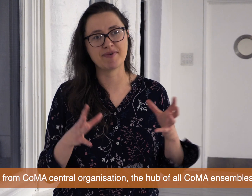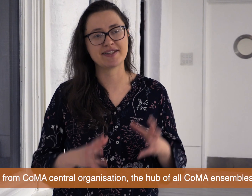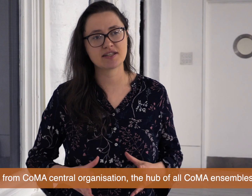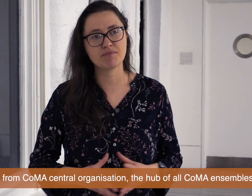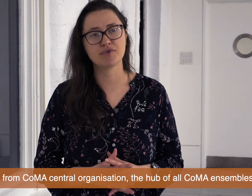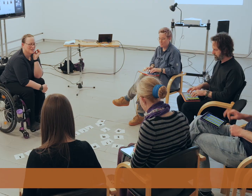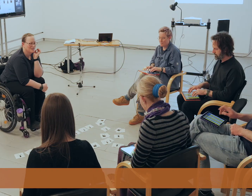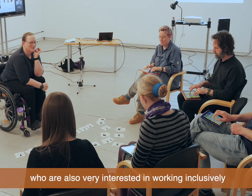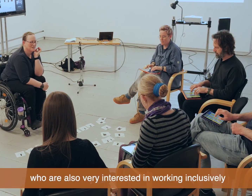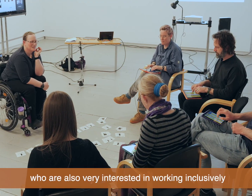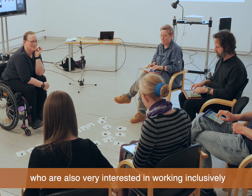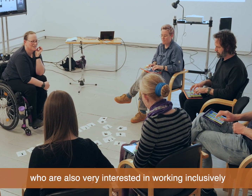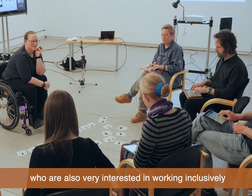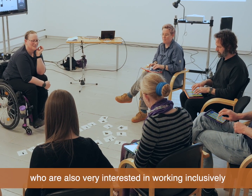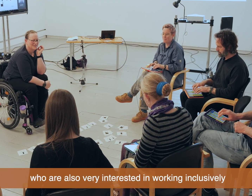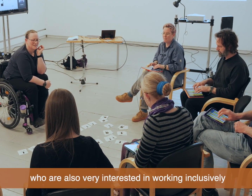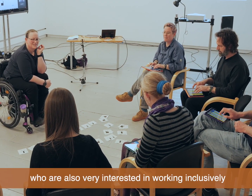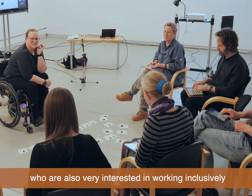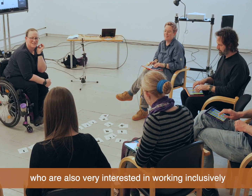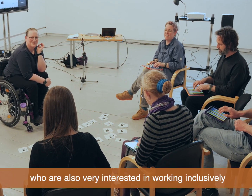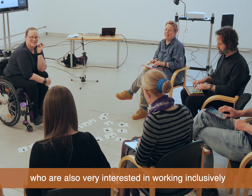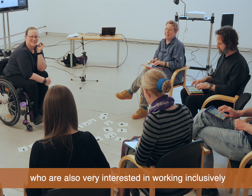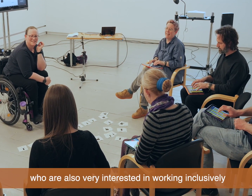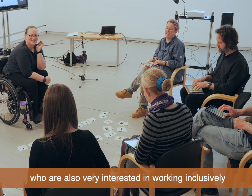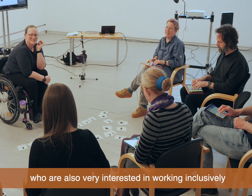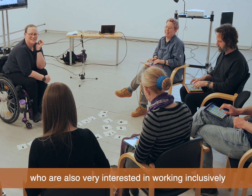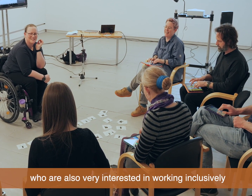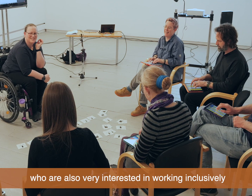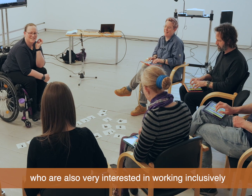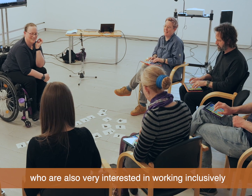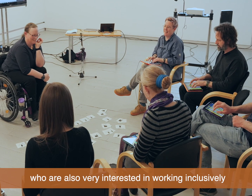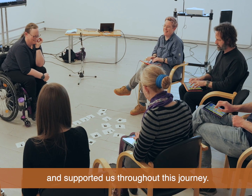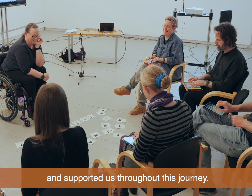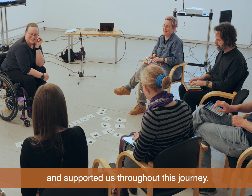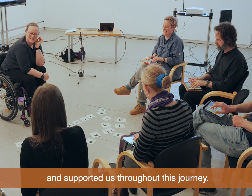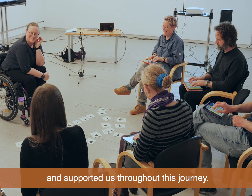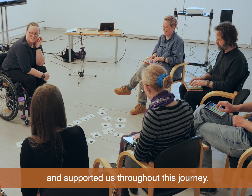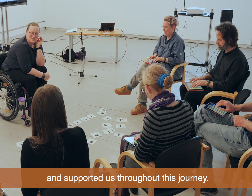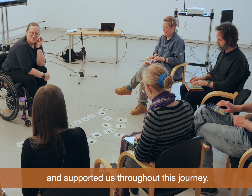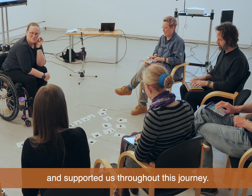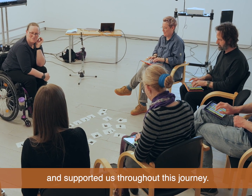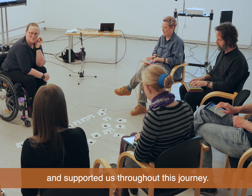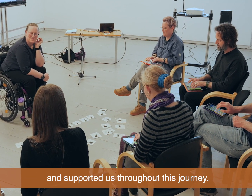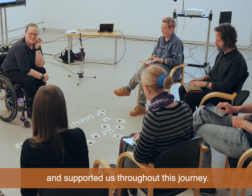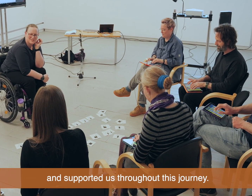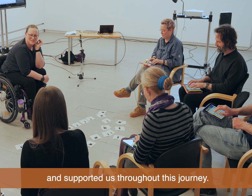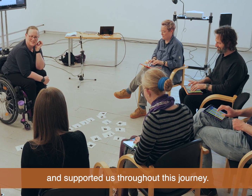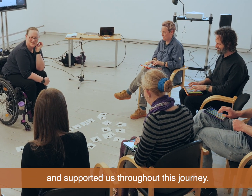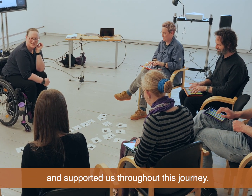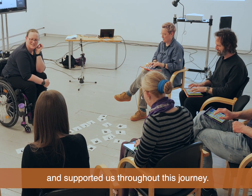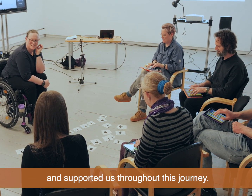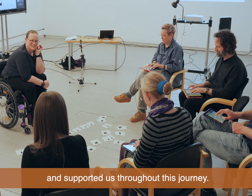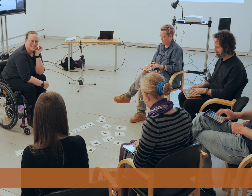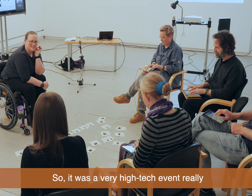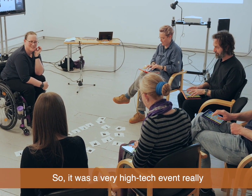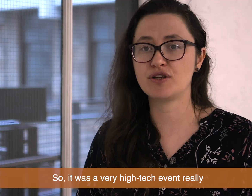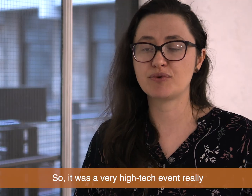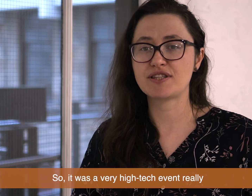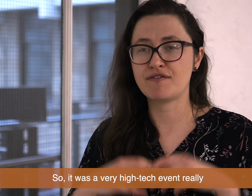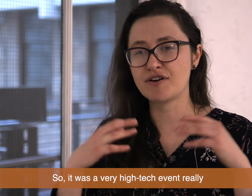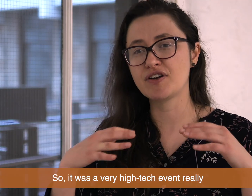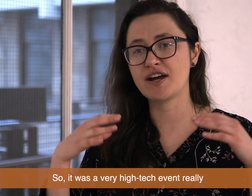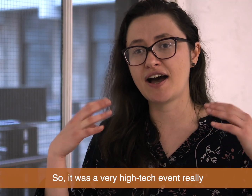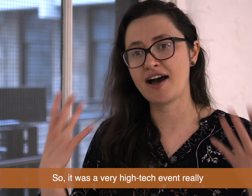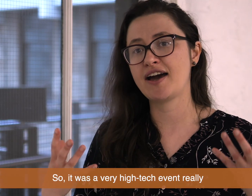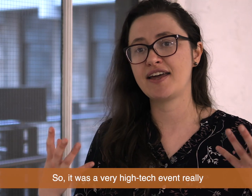all Comma ensembles, who are also very interested in working inclusively and supported us throughout this journey. So it